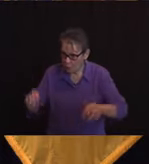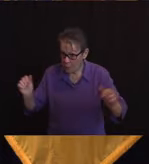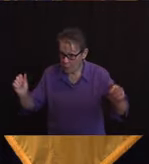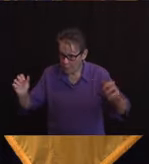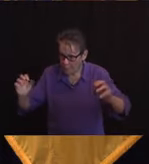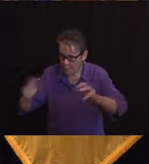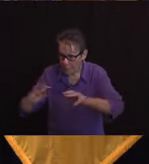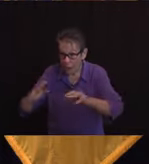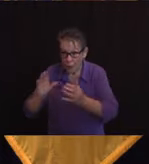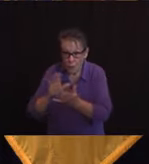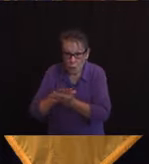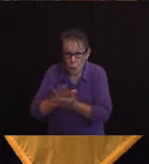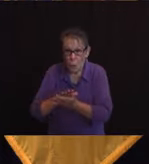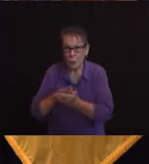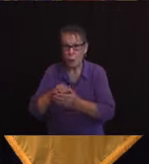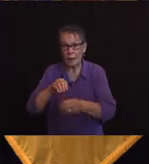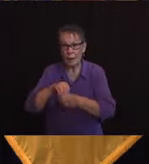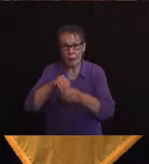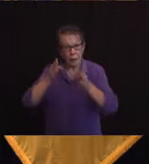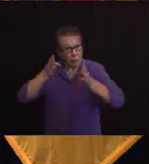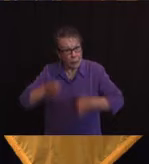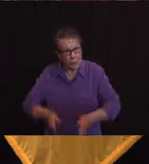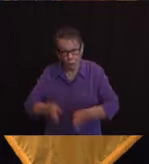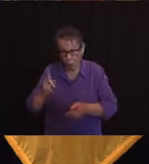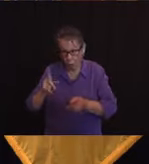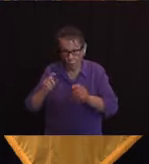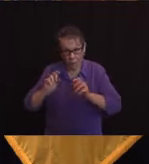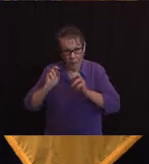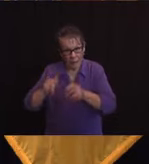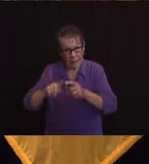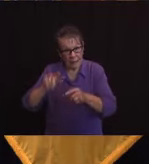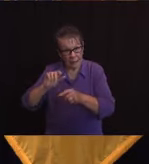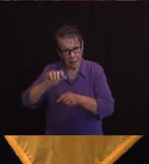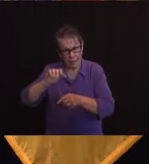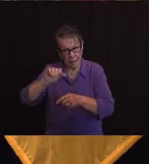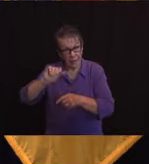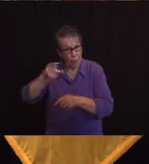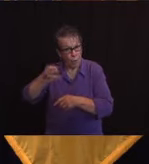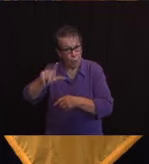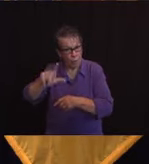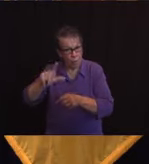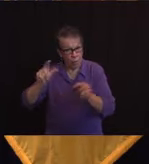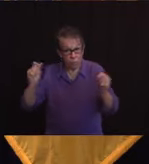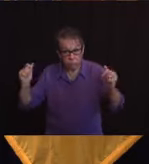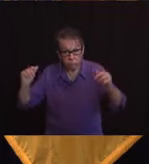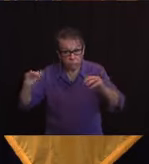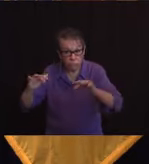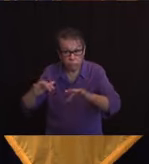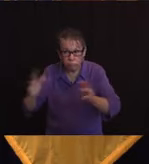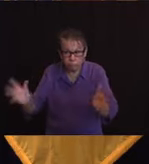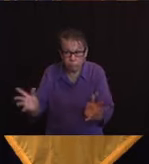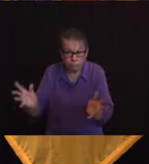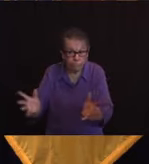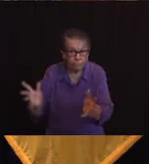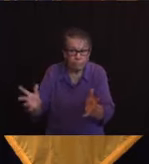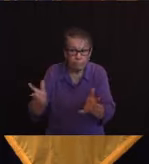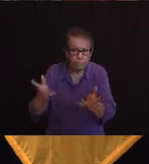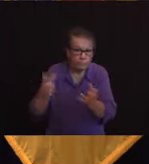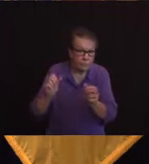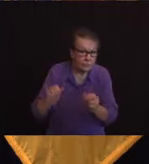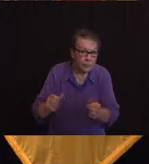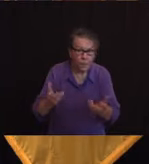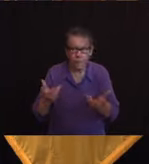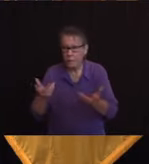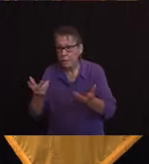prior federal money, not just per capita, but at learning loss and mental health. We're still getting guidance on the American Rescue